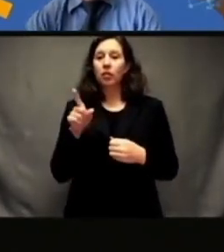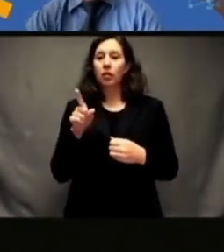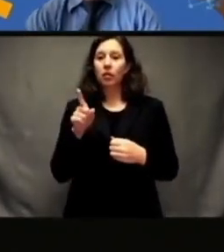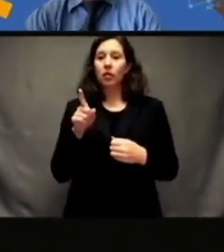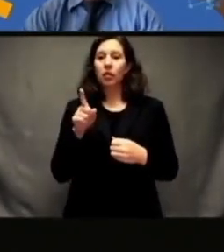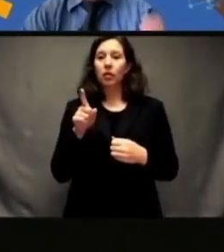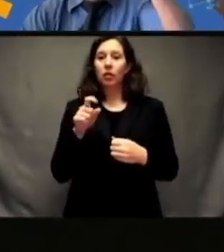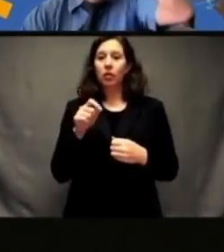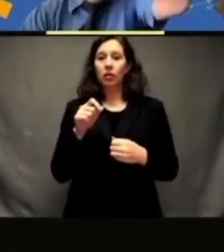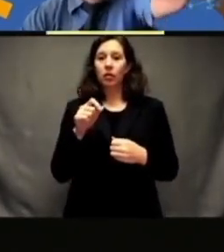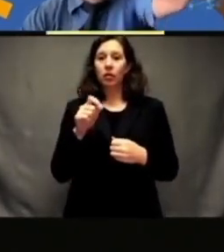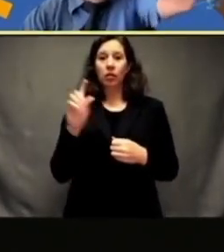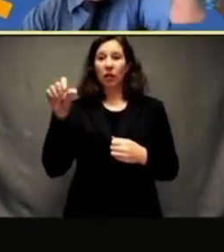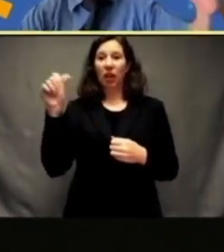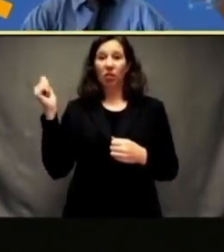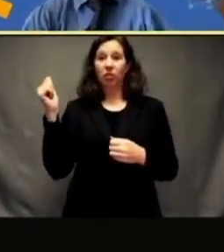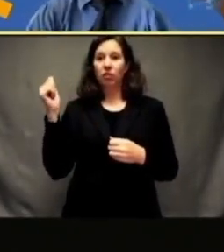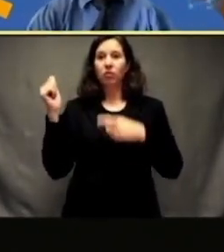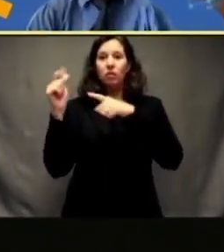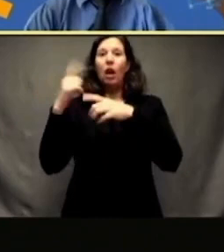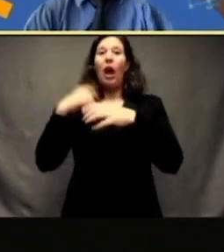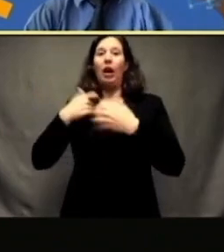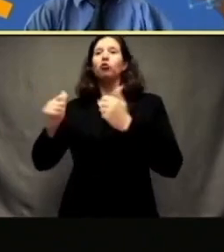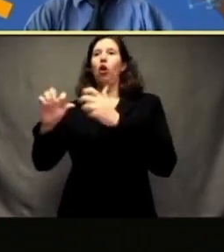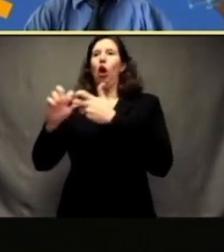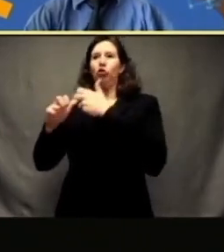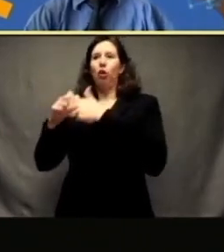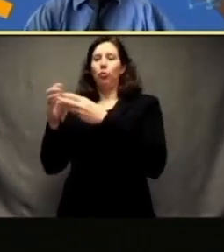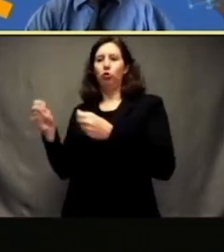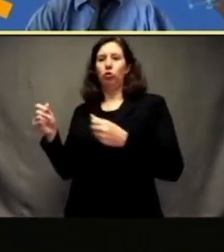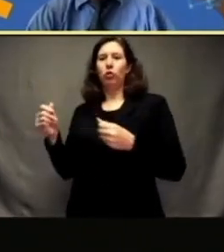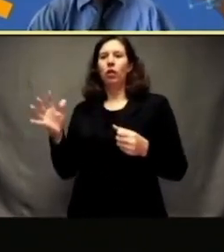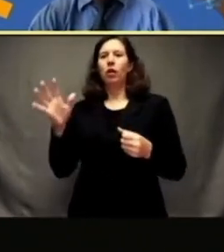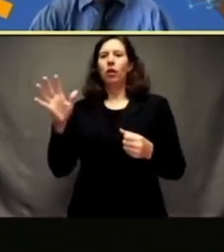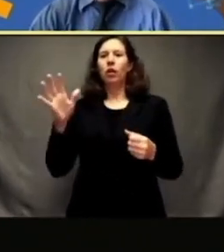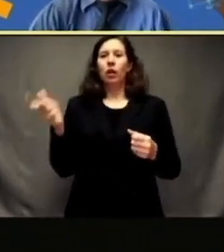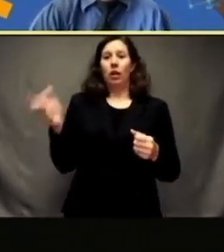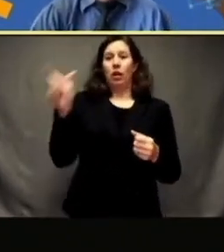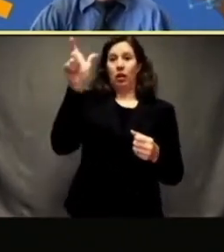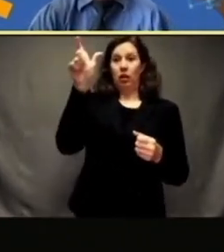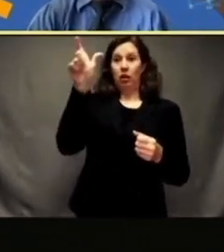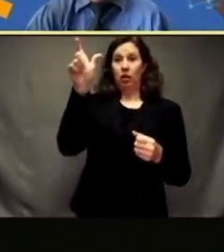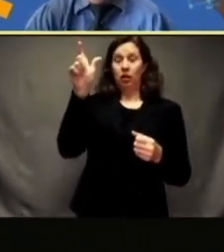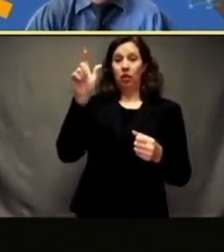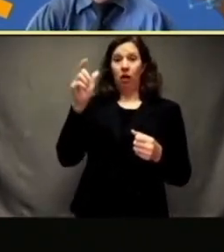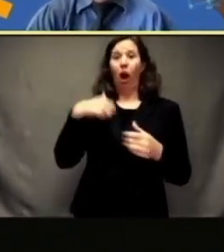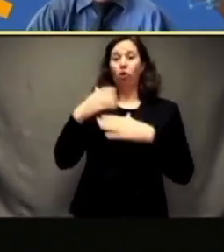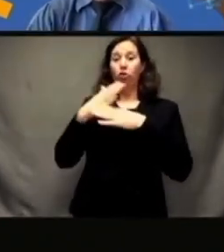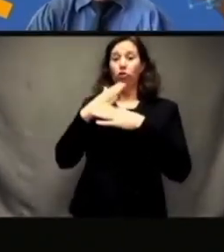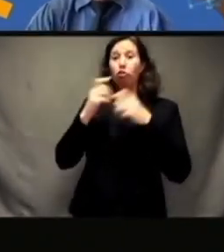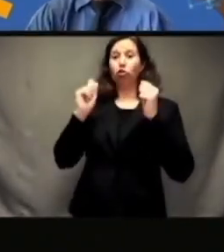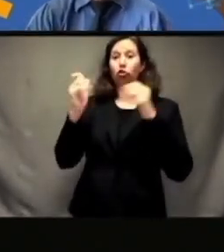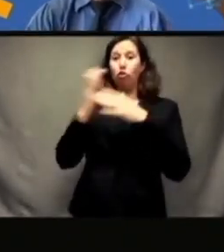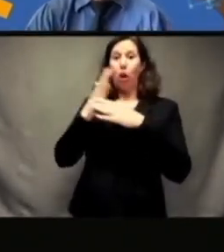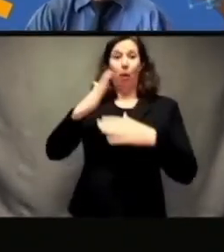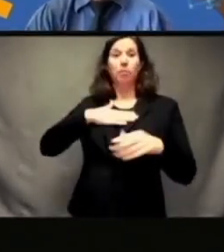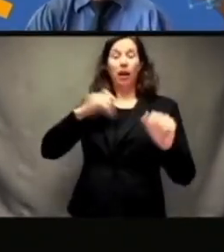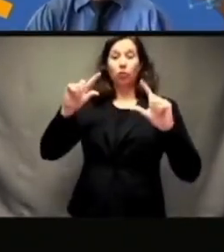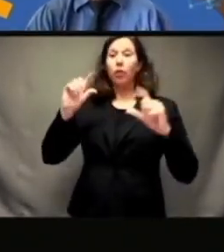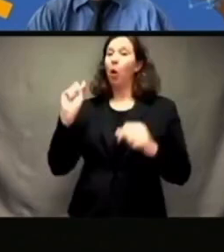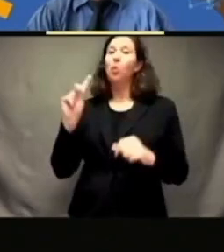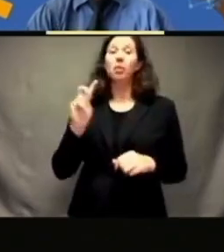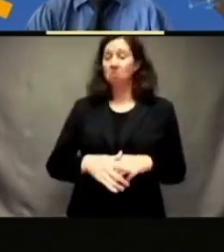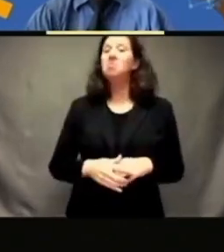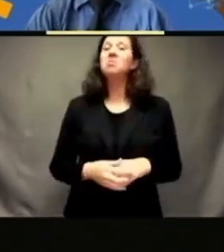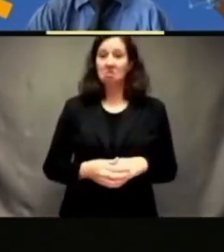this, please? Sure. Explain Do you want about me to the actually, I can example. actually show it on, I can show it on mine if you want. Oh, okay. Well, I think